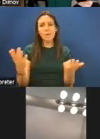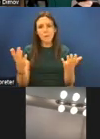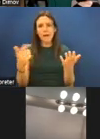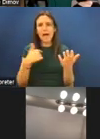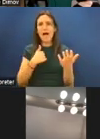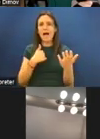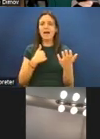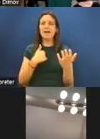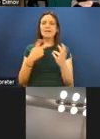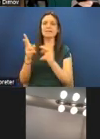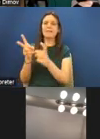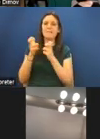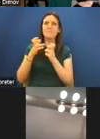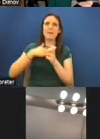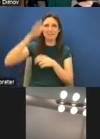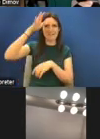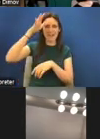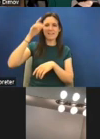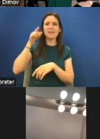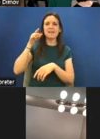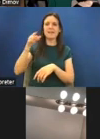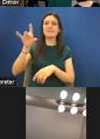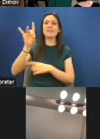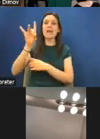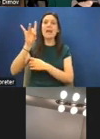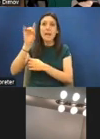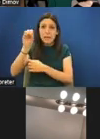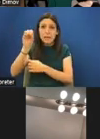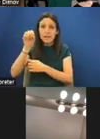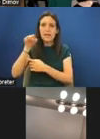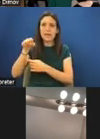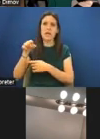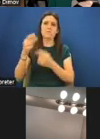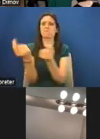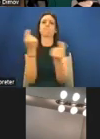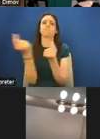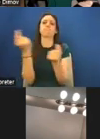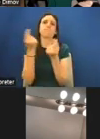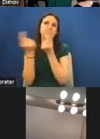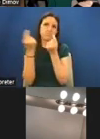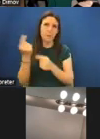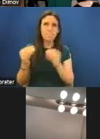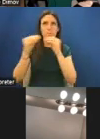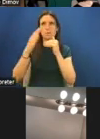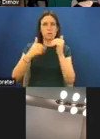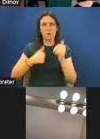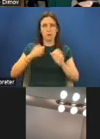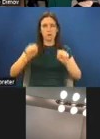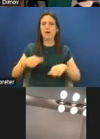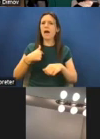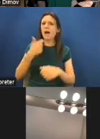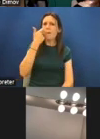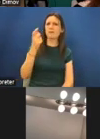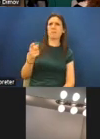dad. He's 80 and he does more in a day than I could ever do. But I've just been able to watch him live life. And